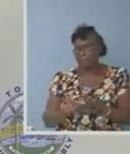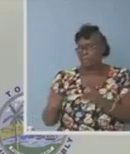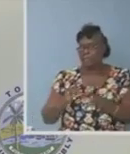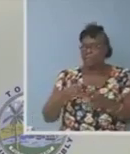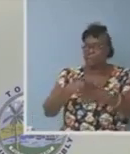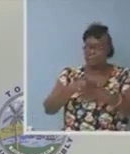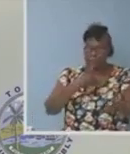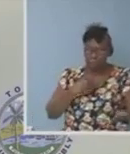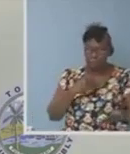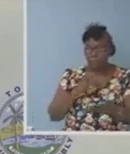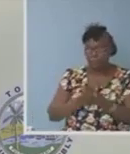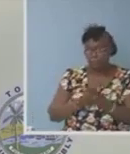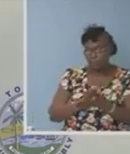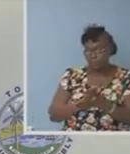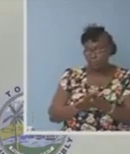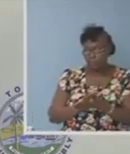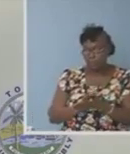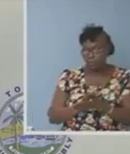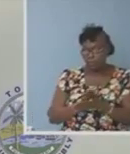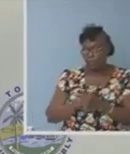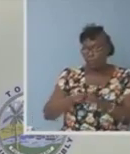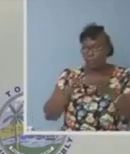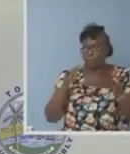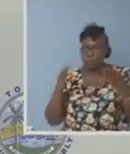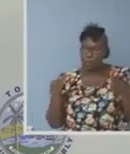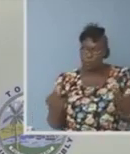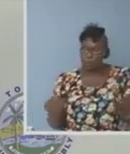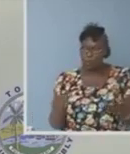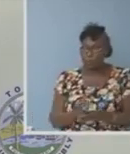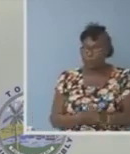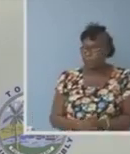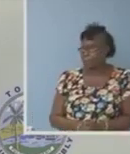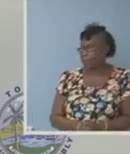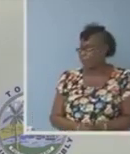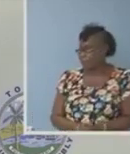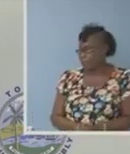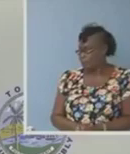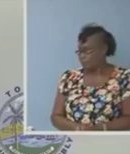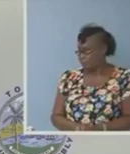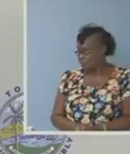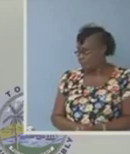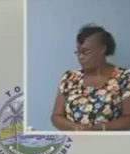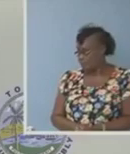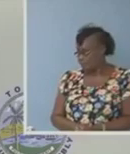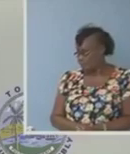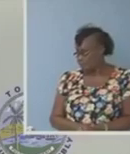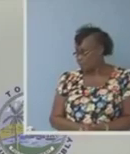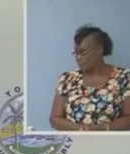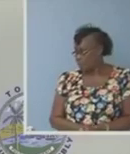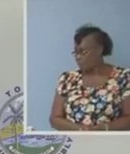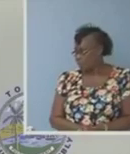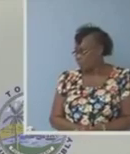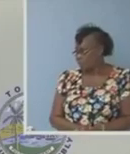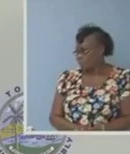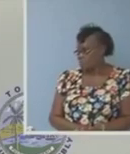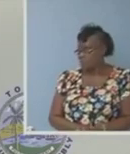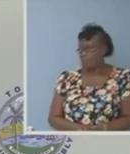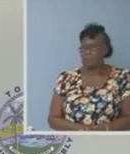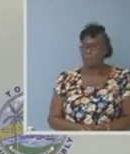students reoccupy their classroom. Permit me to end finally by speaking briefly on the